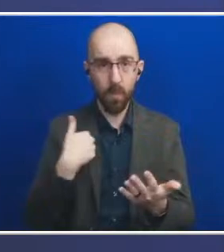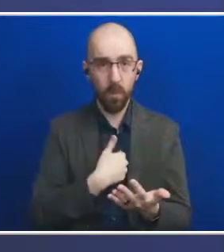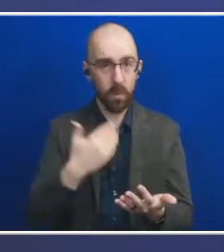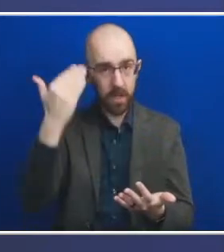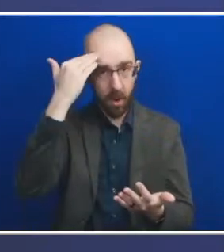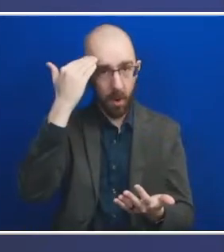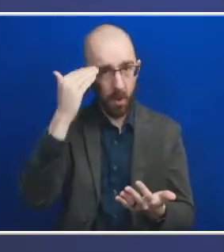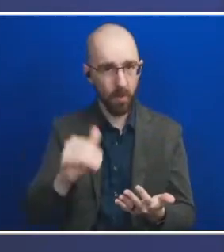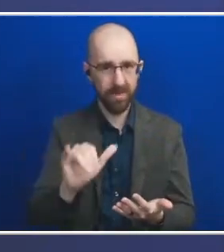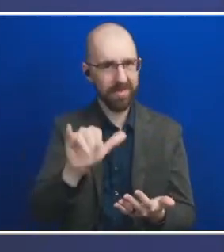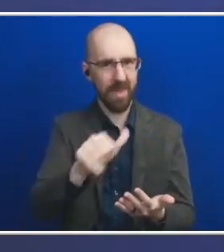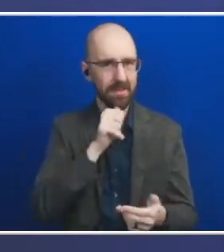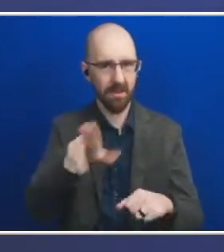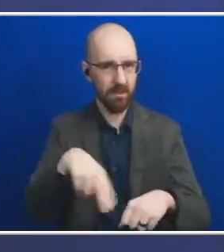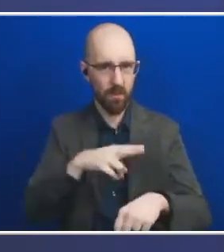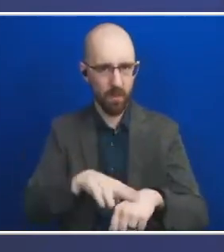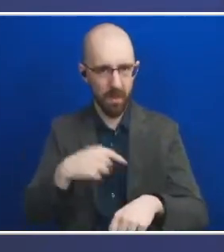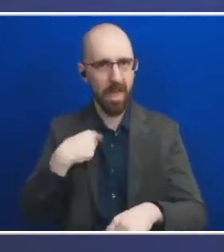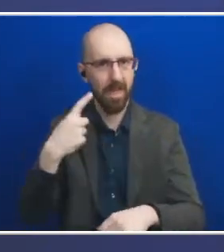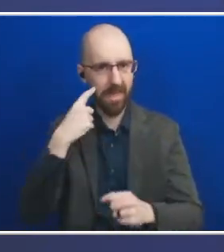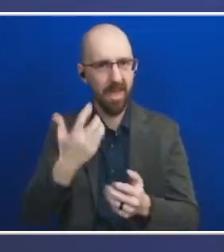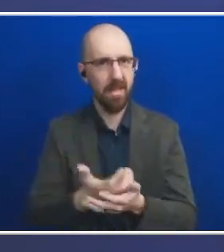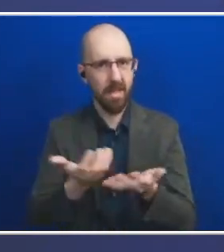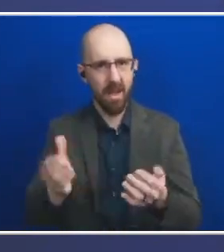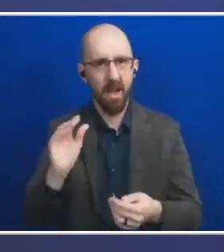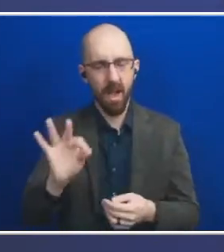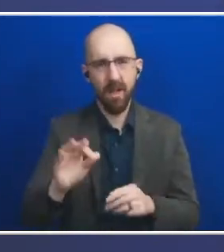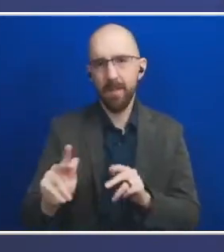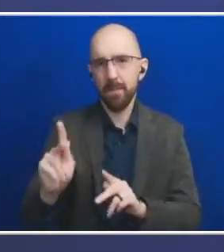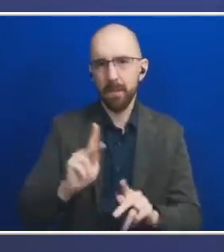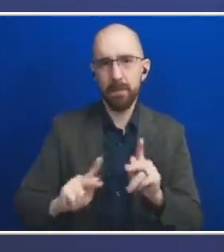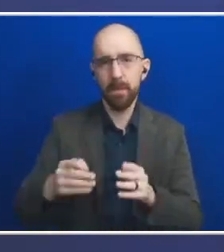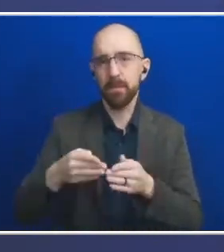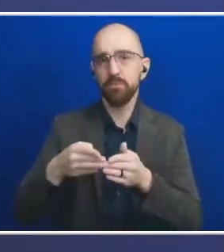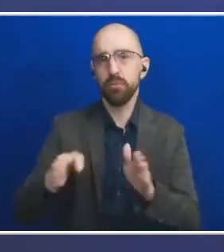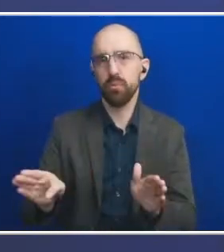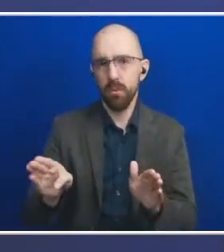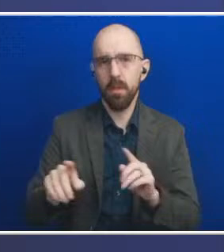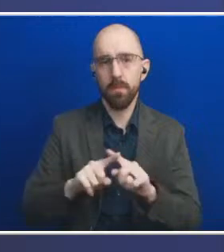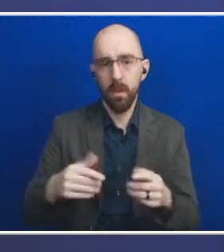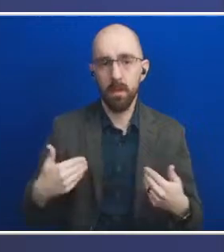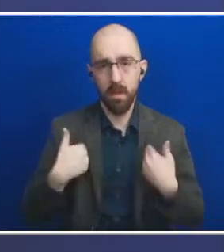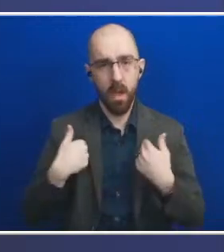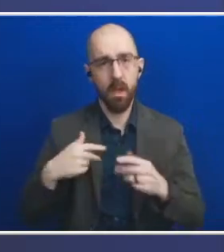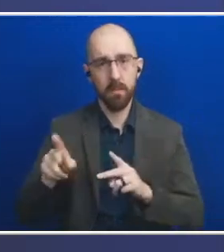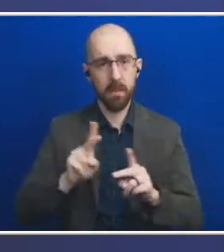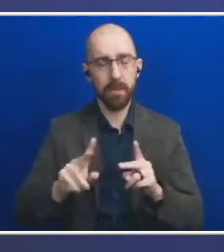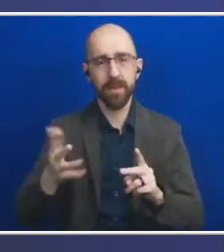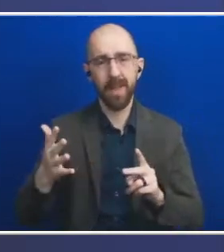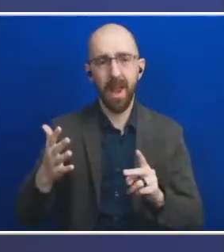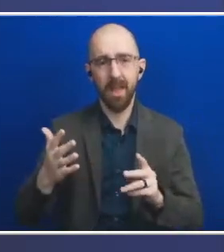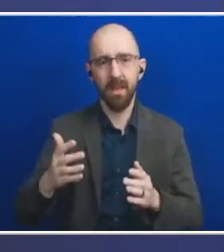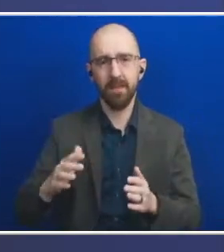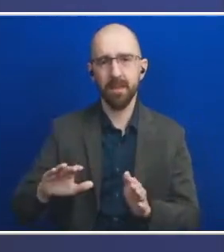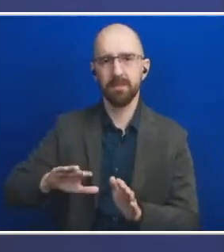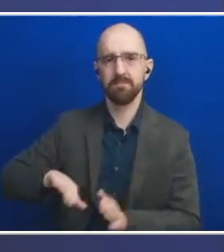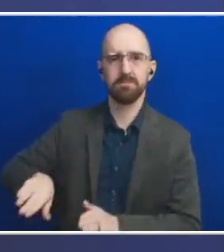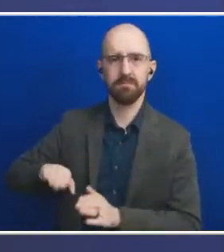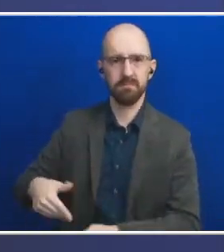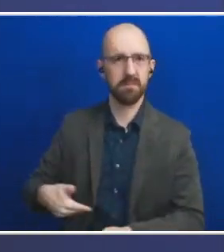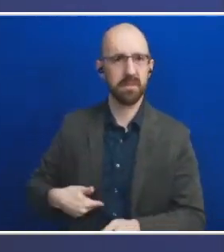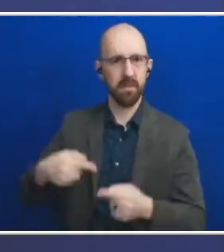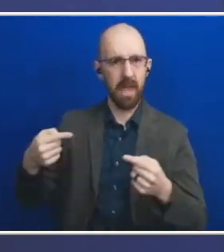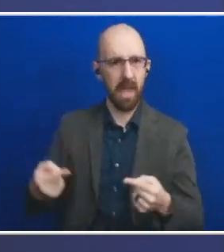normal. And I think a lot of people in general, but young people, just kind of surpass stomach aches and stomach pain to be